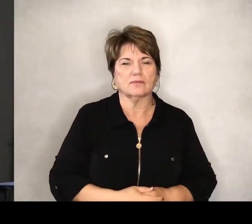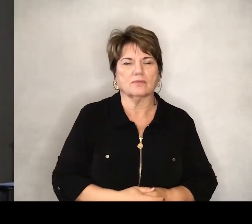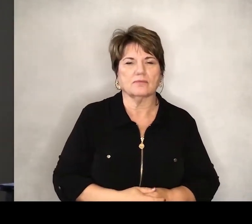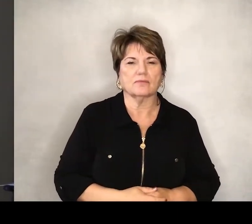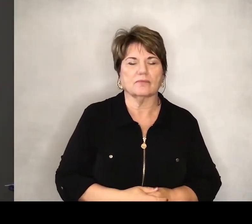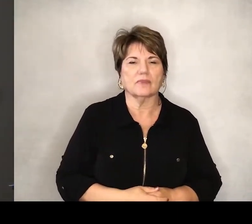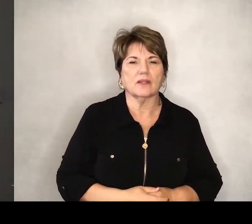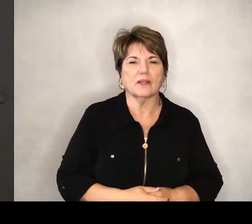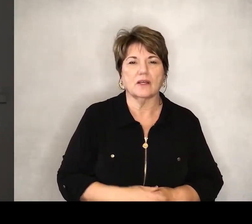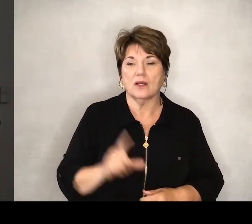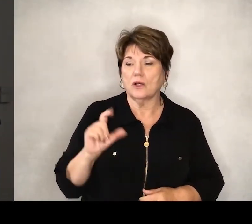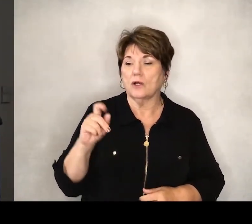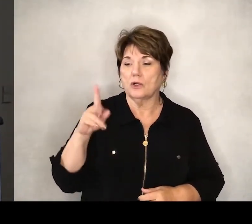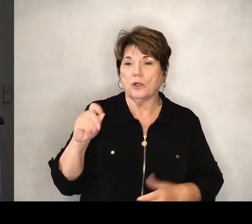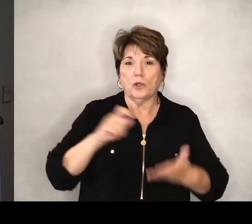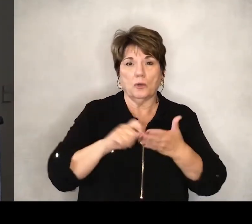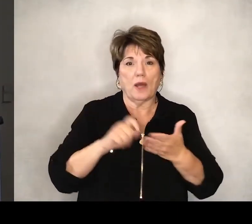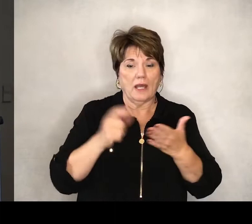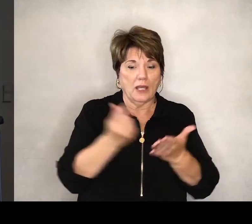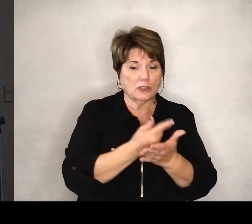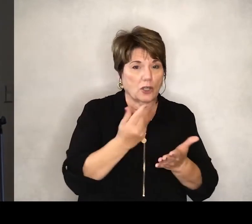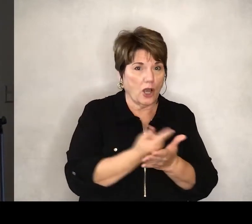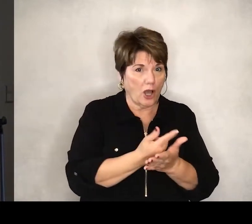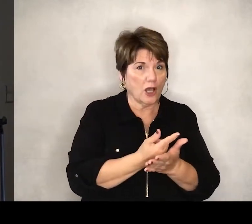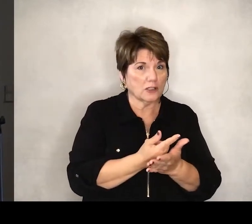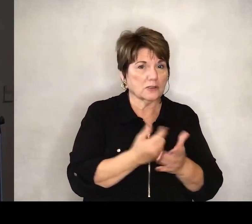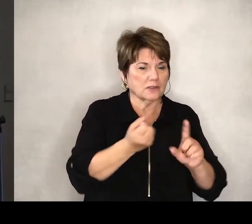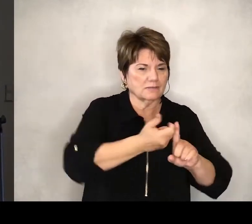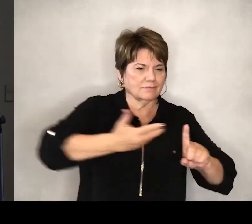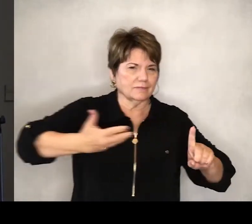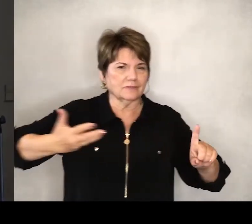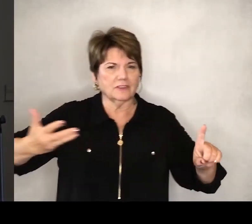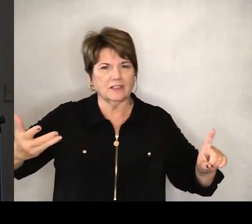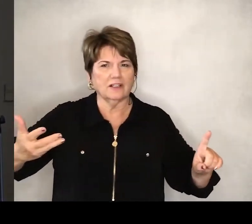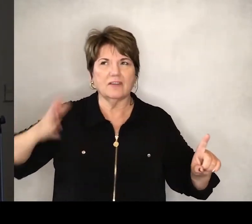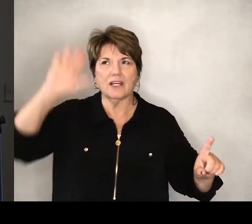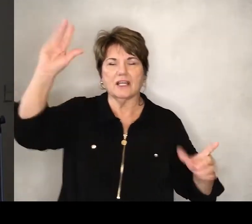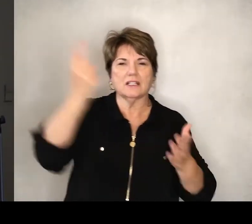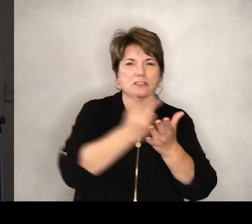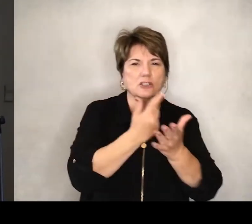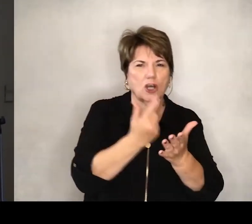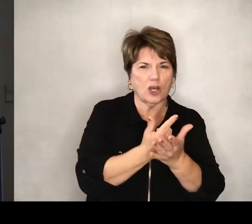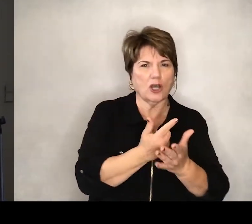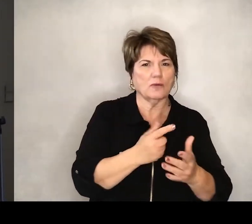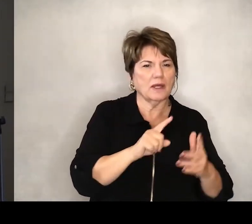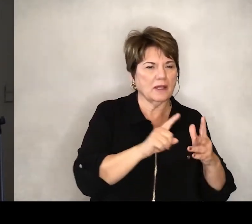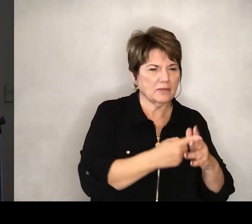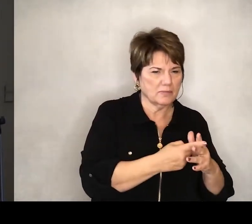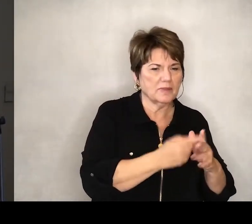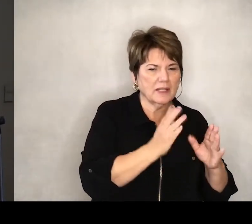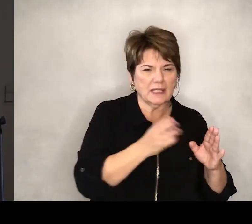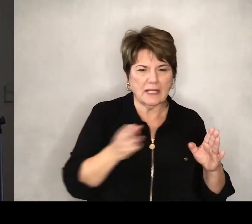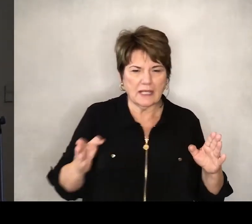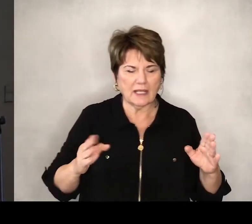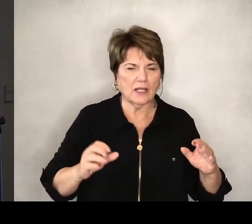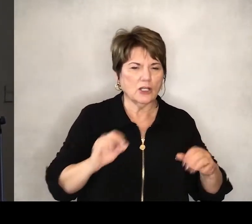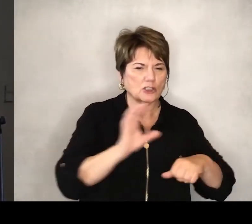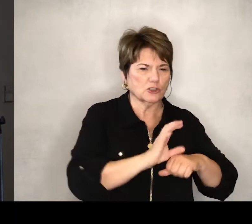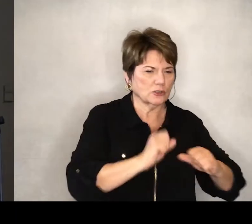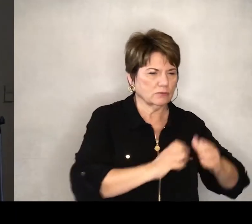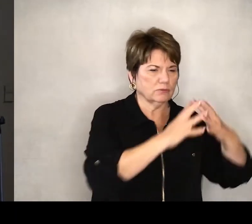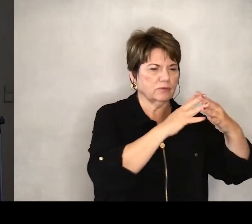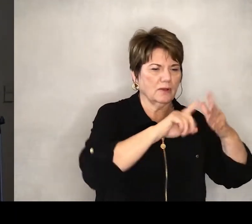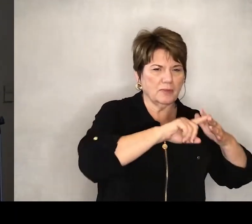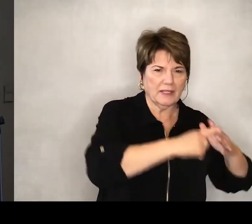so Luke writes this gospel sort of as an expansion of his gospel, as a way of chronicle the beginnings of the Christian church. He has